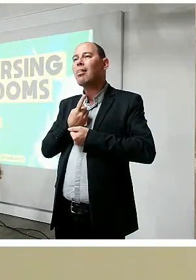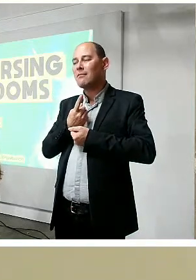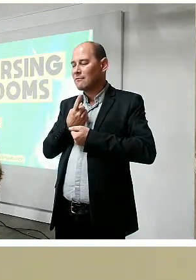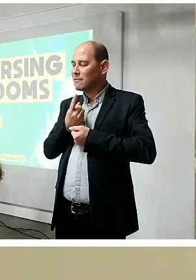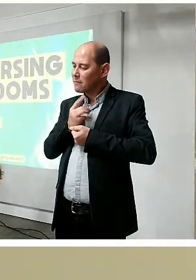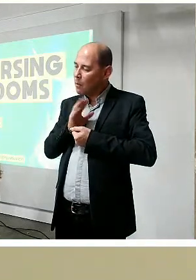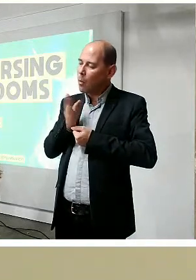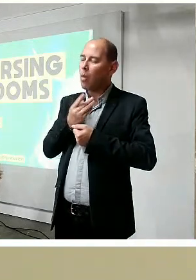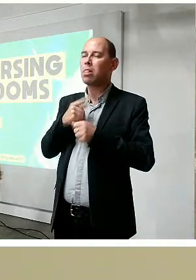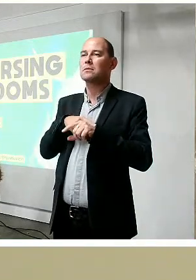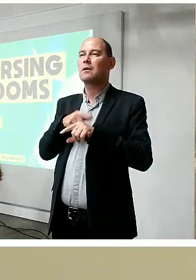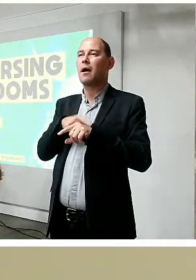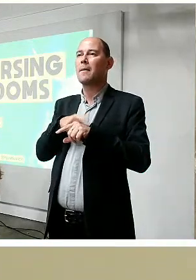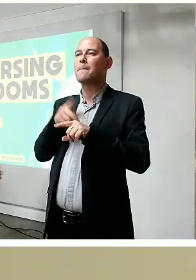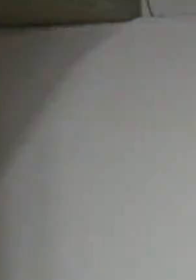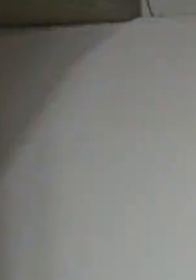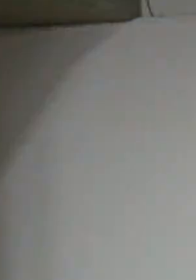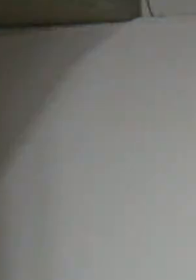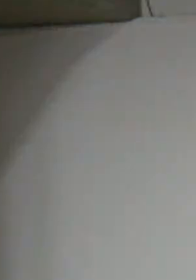reaffirmed.